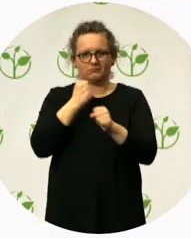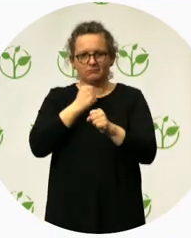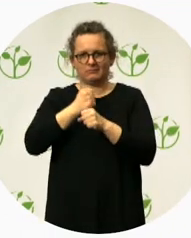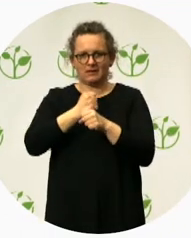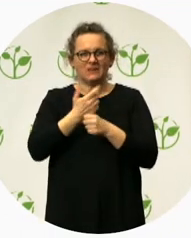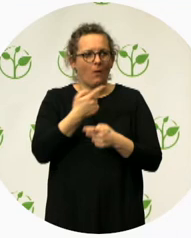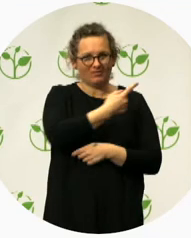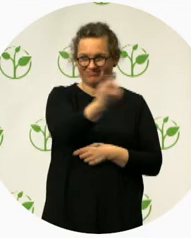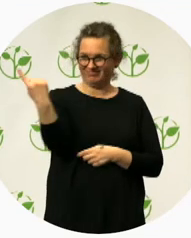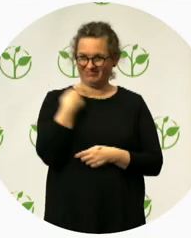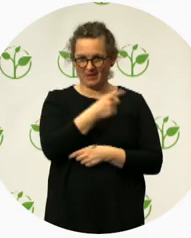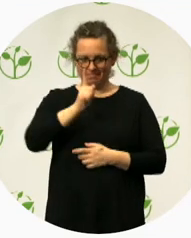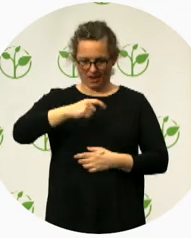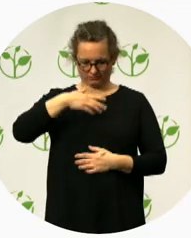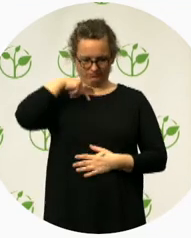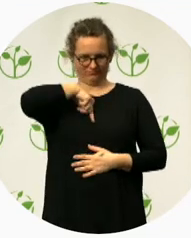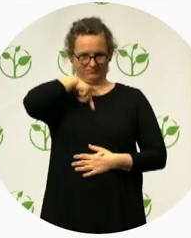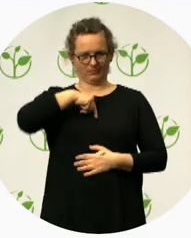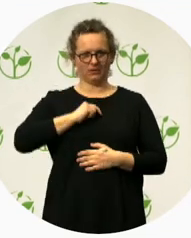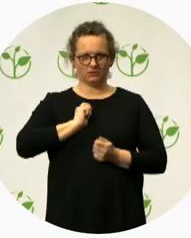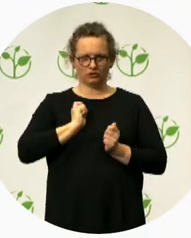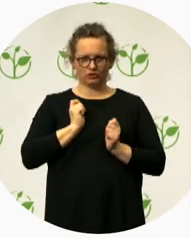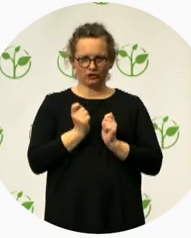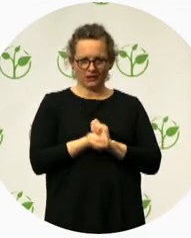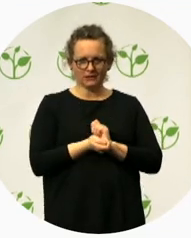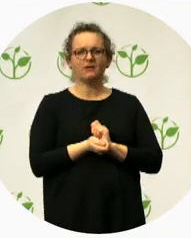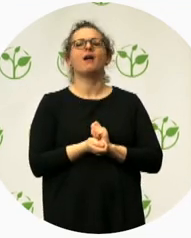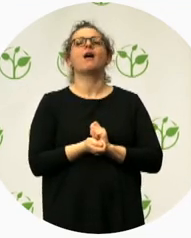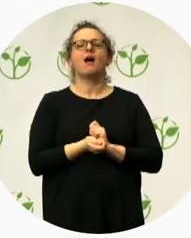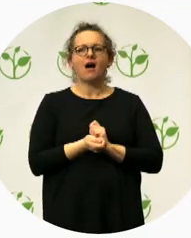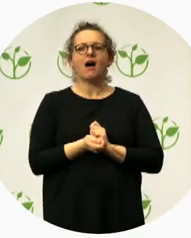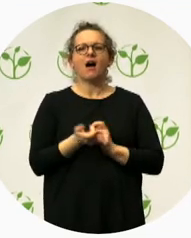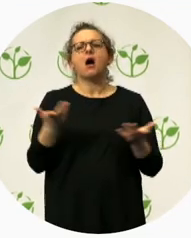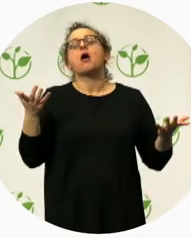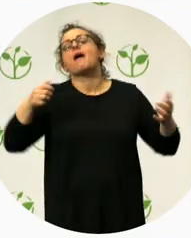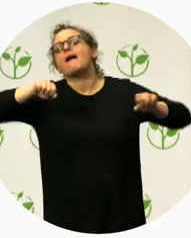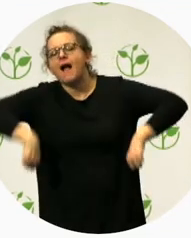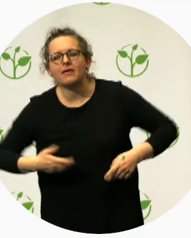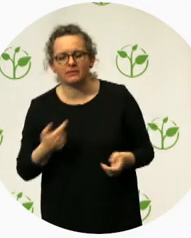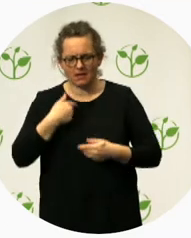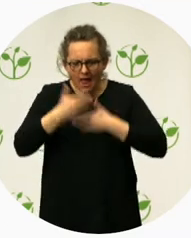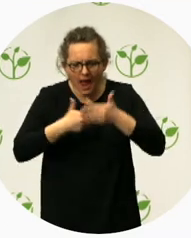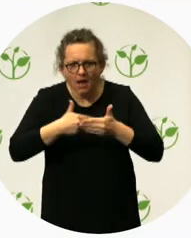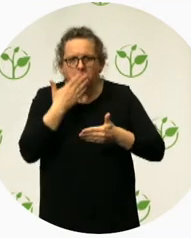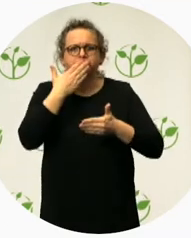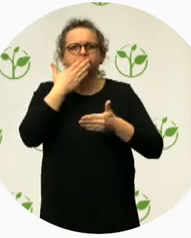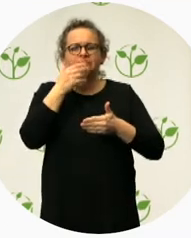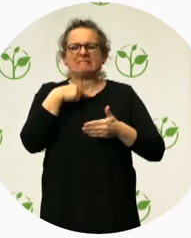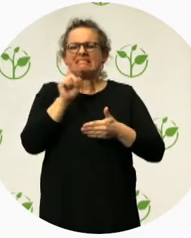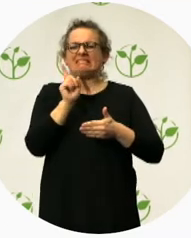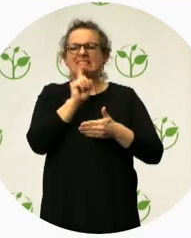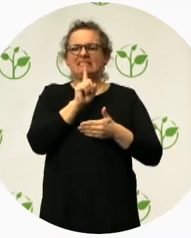to recognize our mistakes, and to change the way we